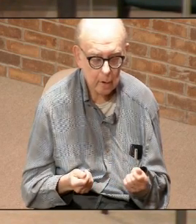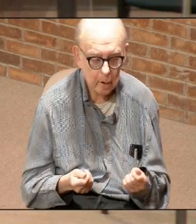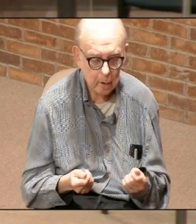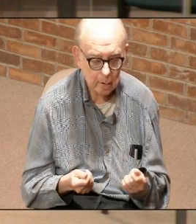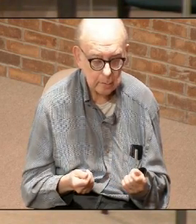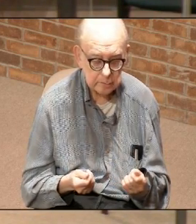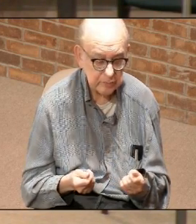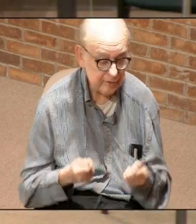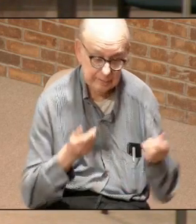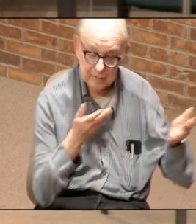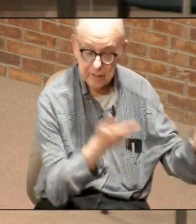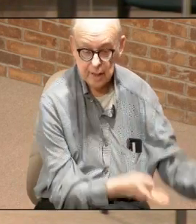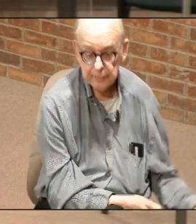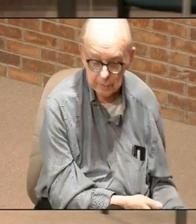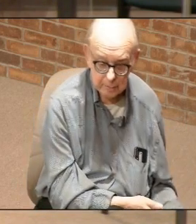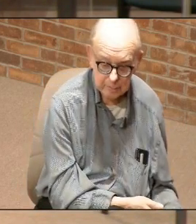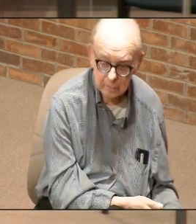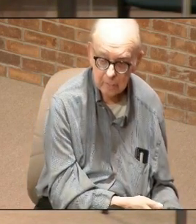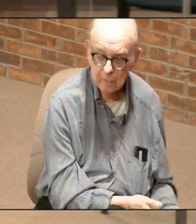just deserted her.